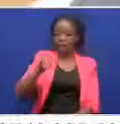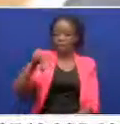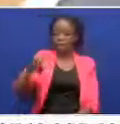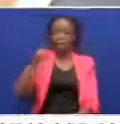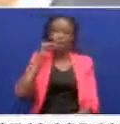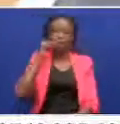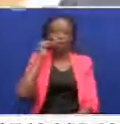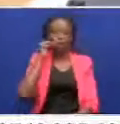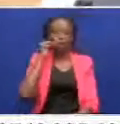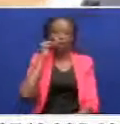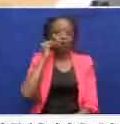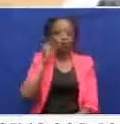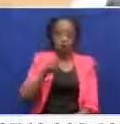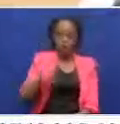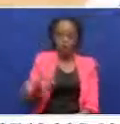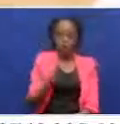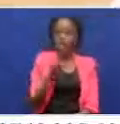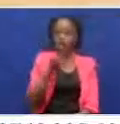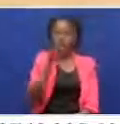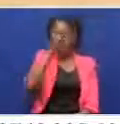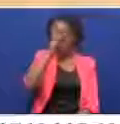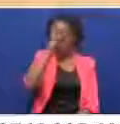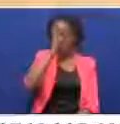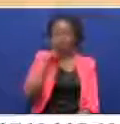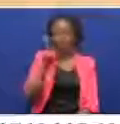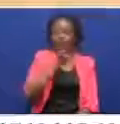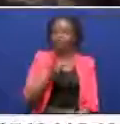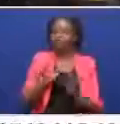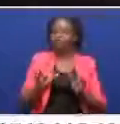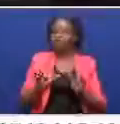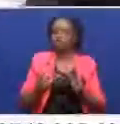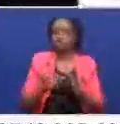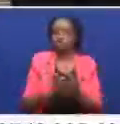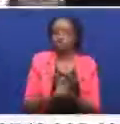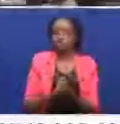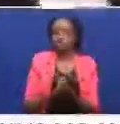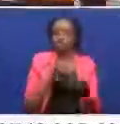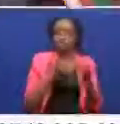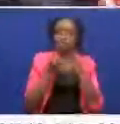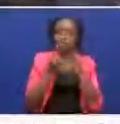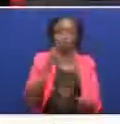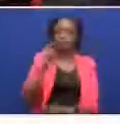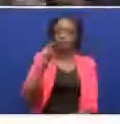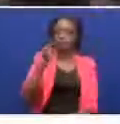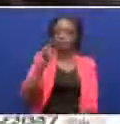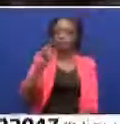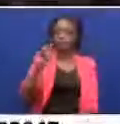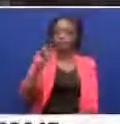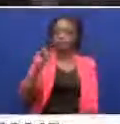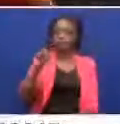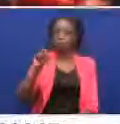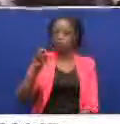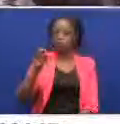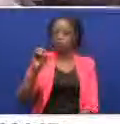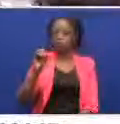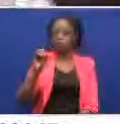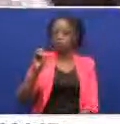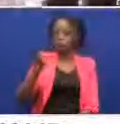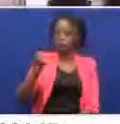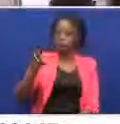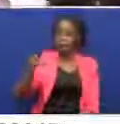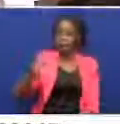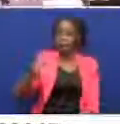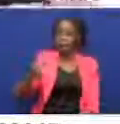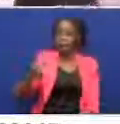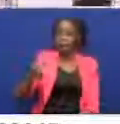home, accusing police of excessive use of force. Speaking in Trans Nzoia County, Soy MP Caleb Kositanyi